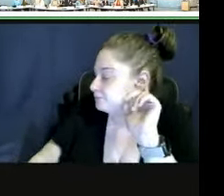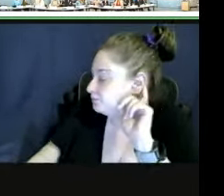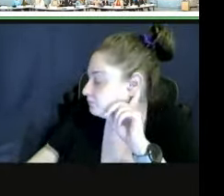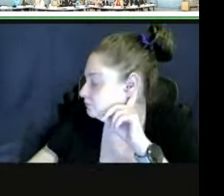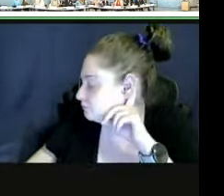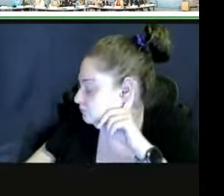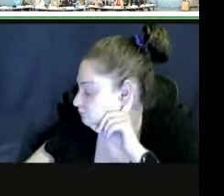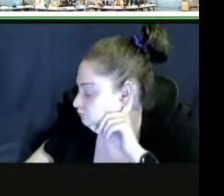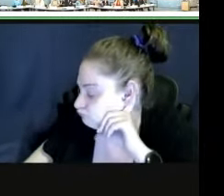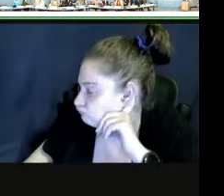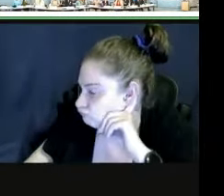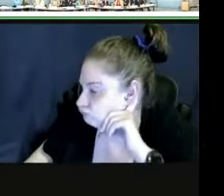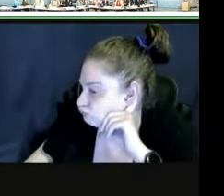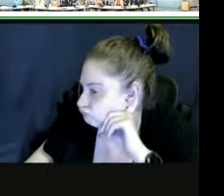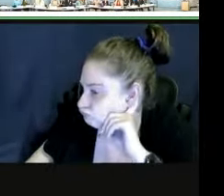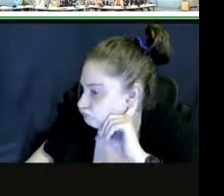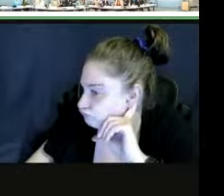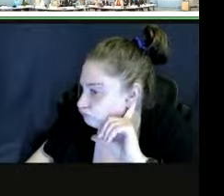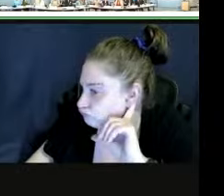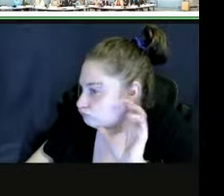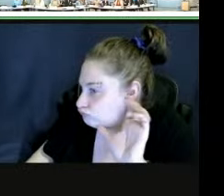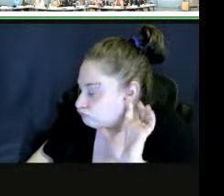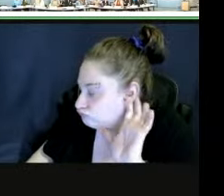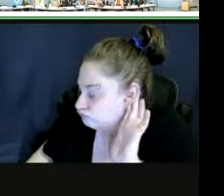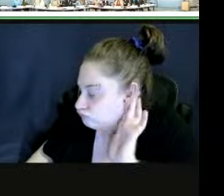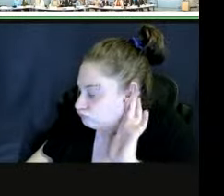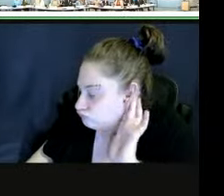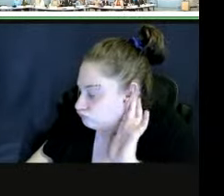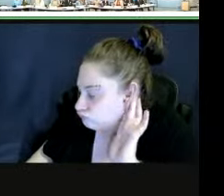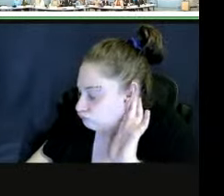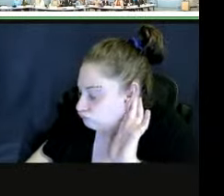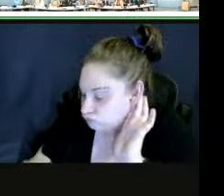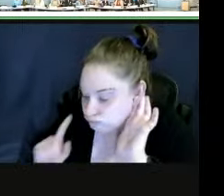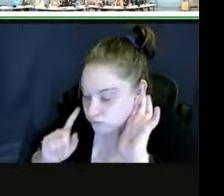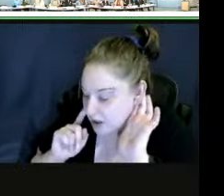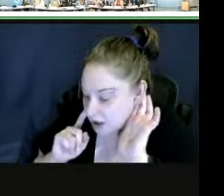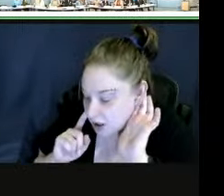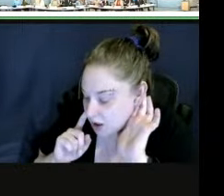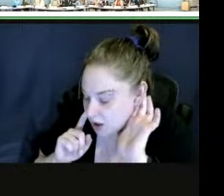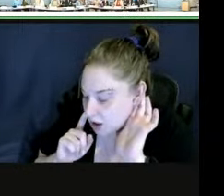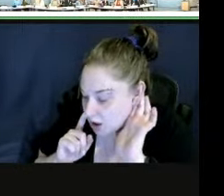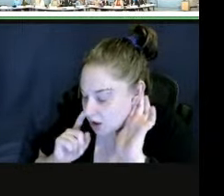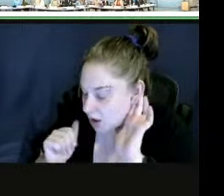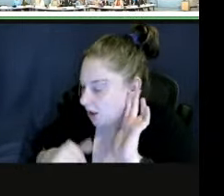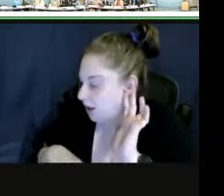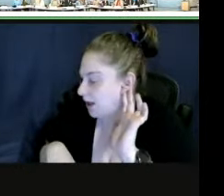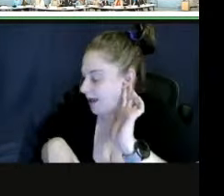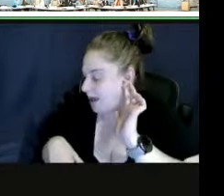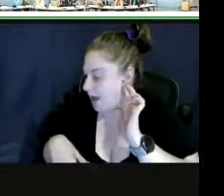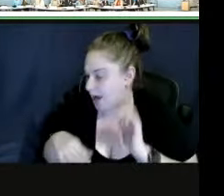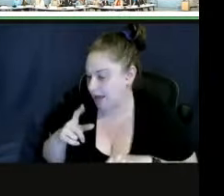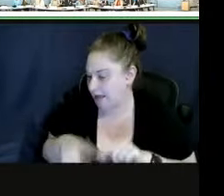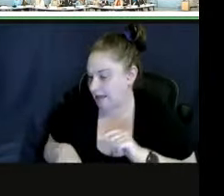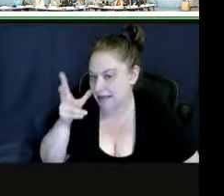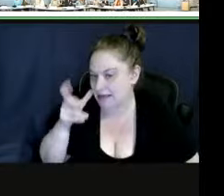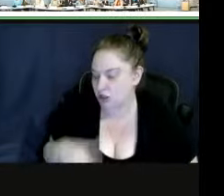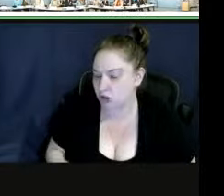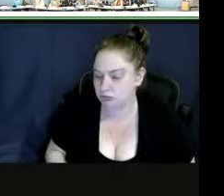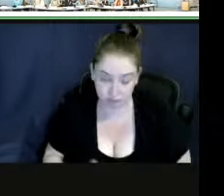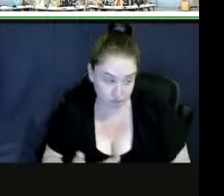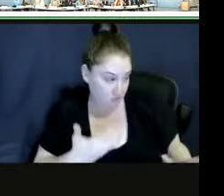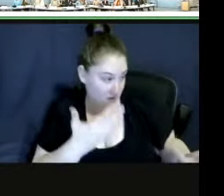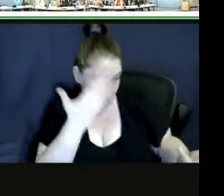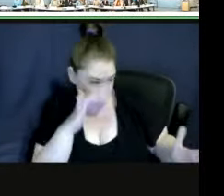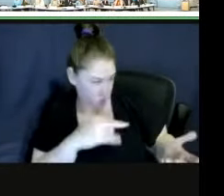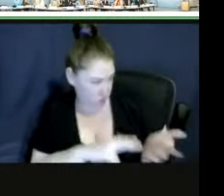response system? Two-tiered response system. Portland's looking at that now. At what point do we look at that? What, I'm not sure what you're talking about.